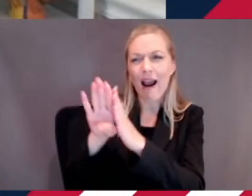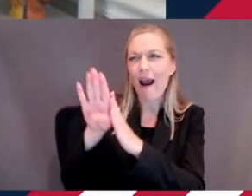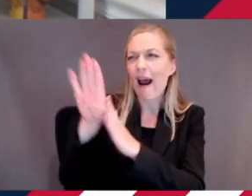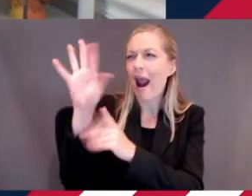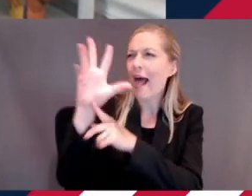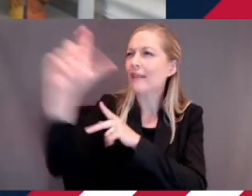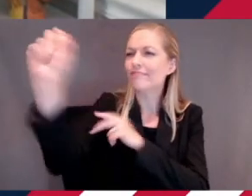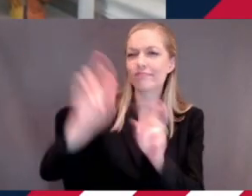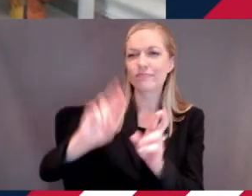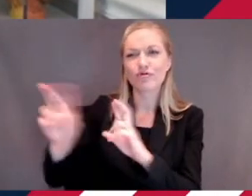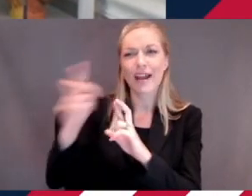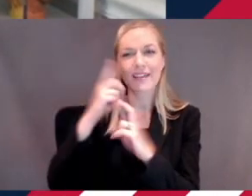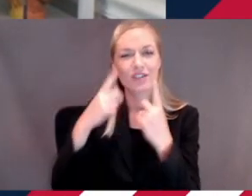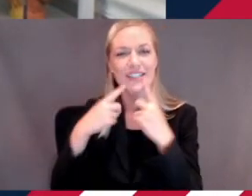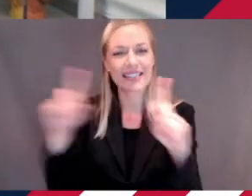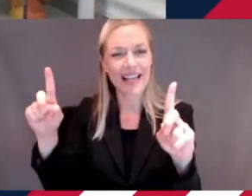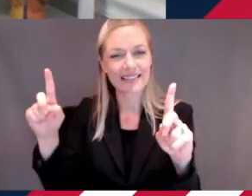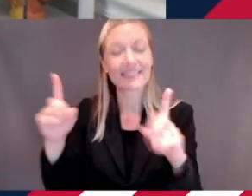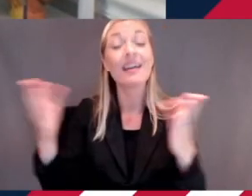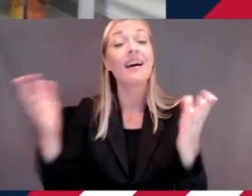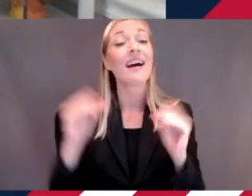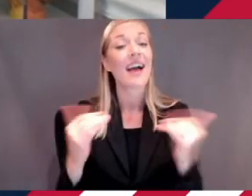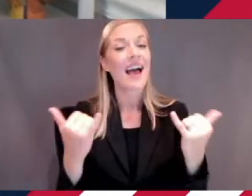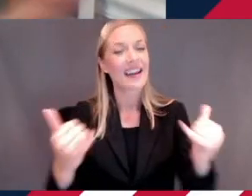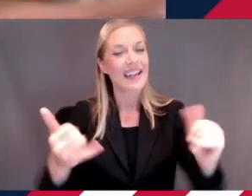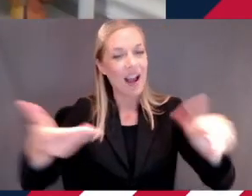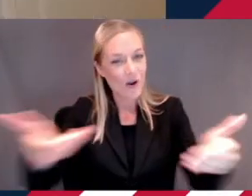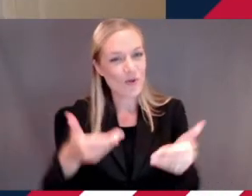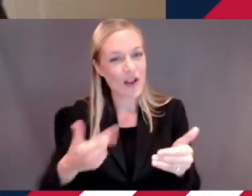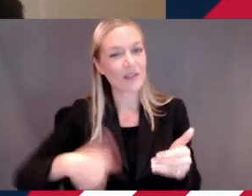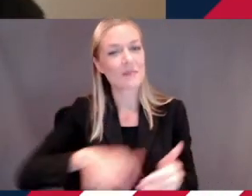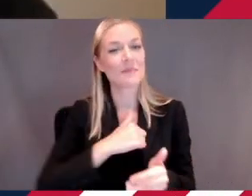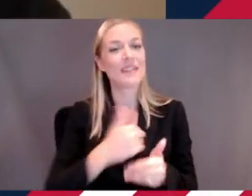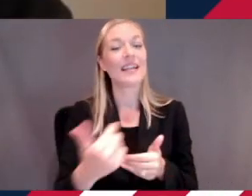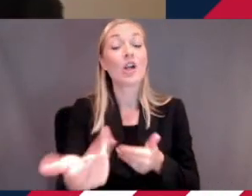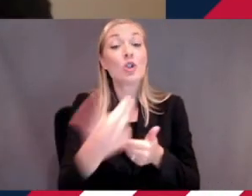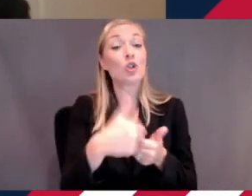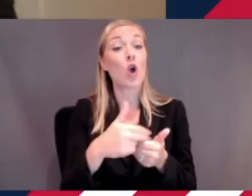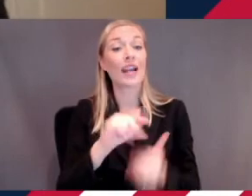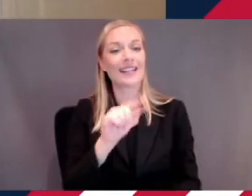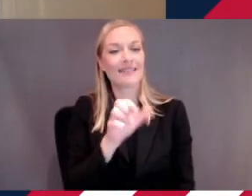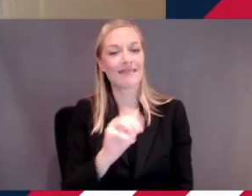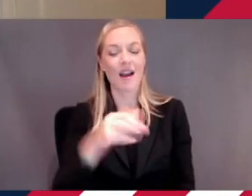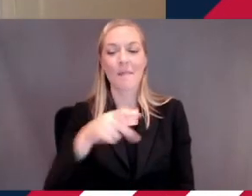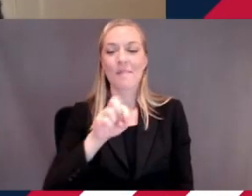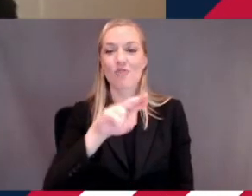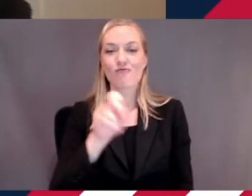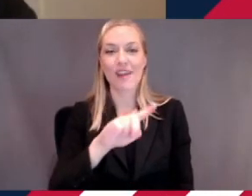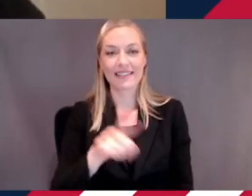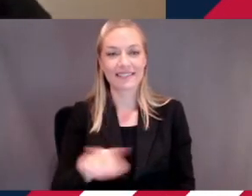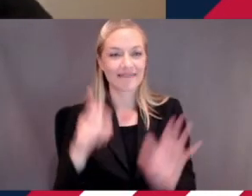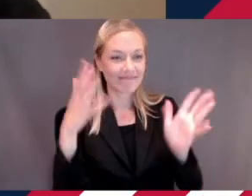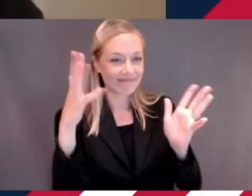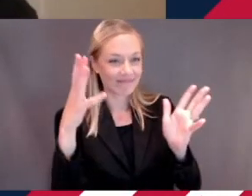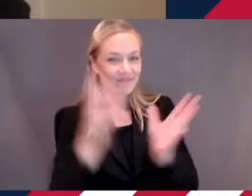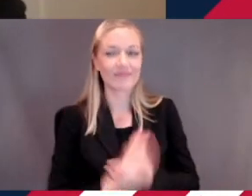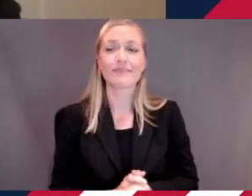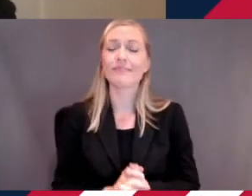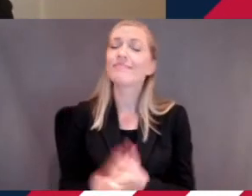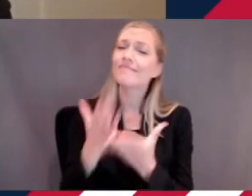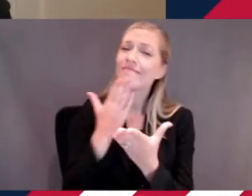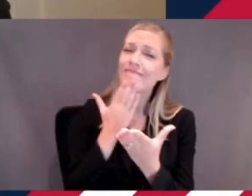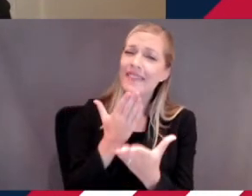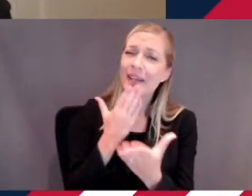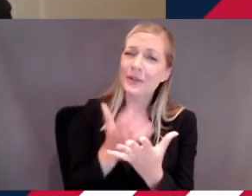me in welcoming my friend and DNC chair, Tom Perez. Thank you so much. Good afternoon or good morning, depending on where